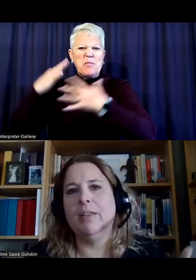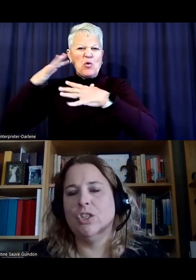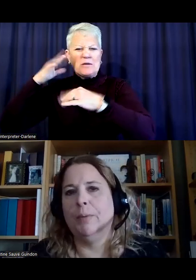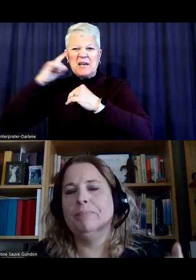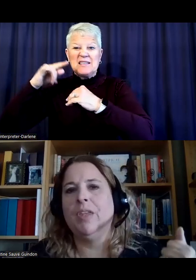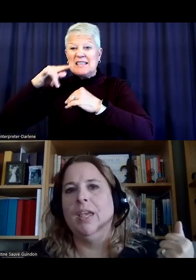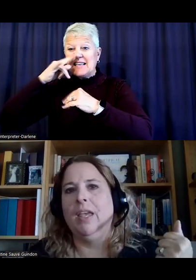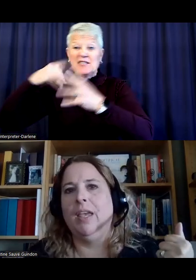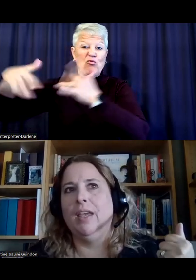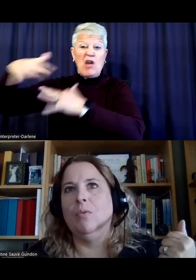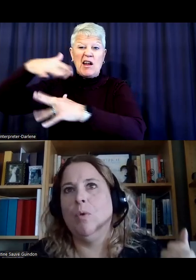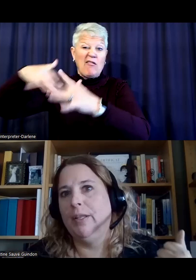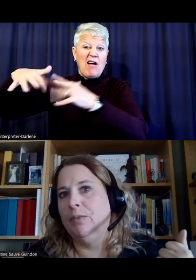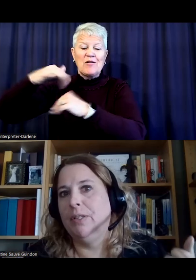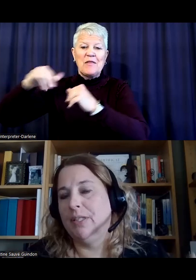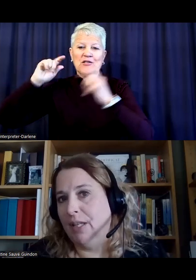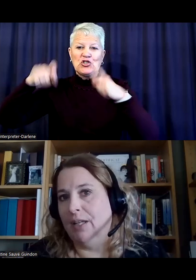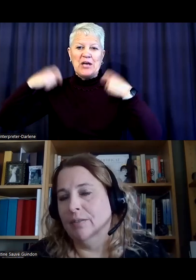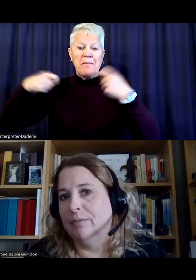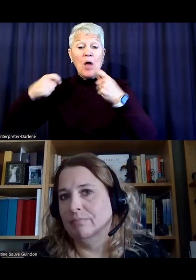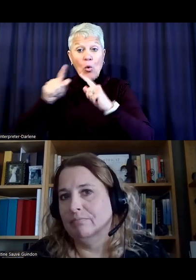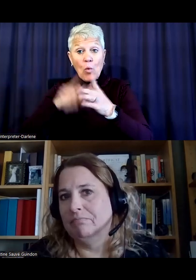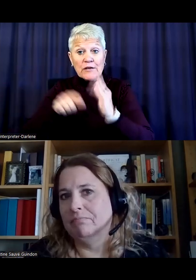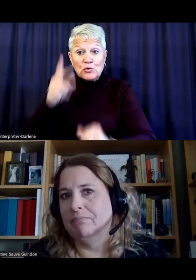around in the gym. And what did we see?